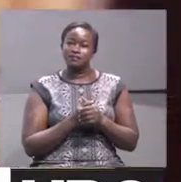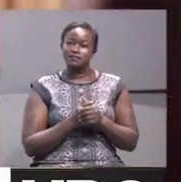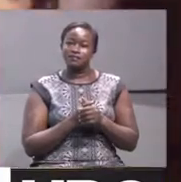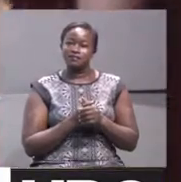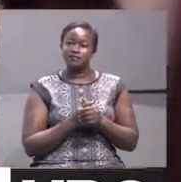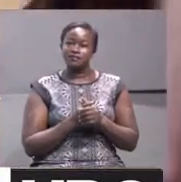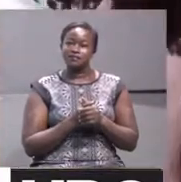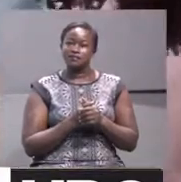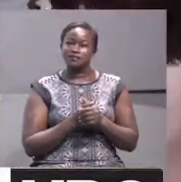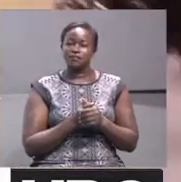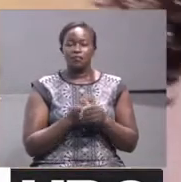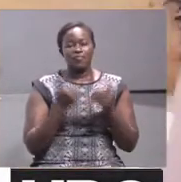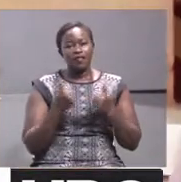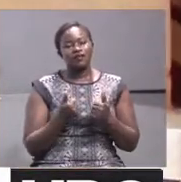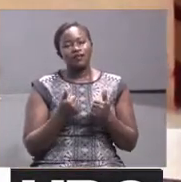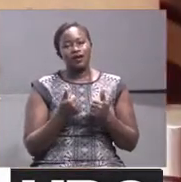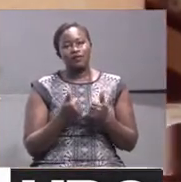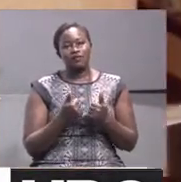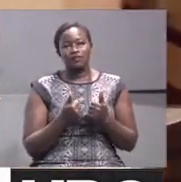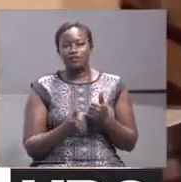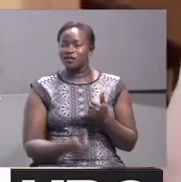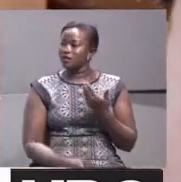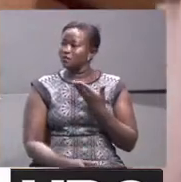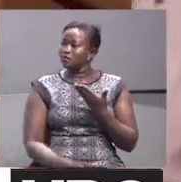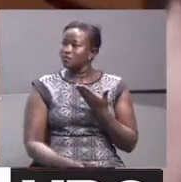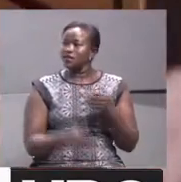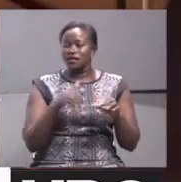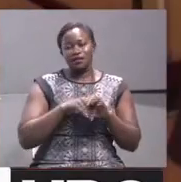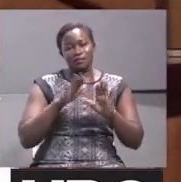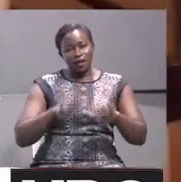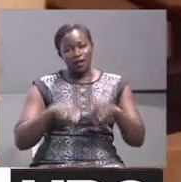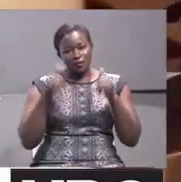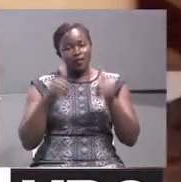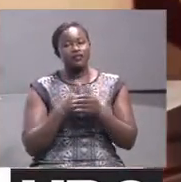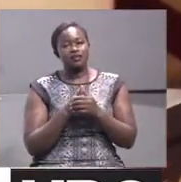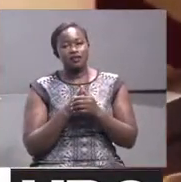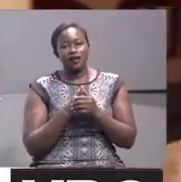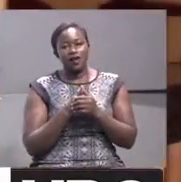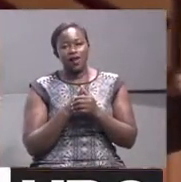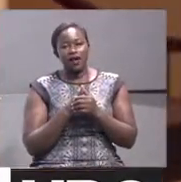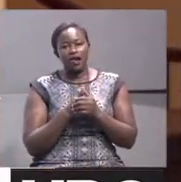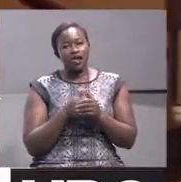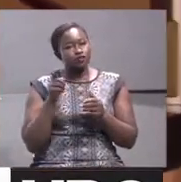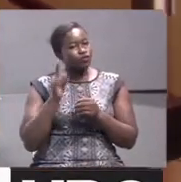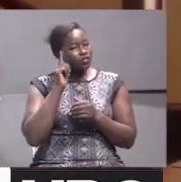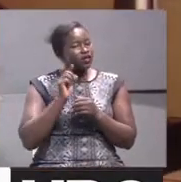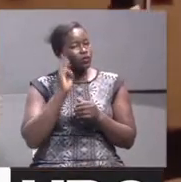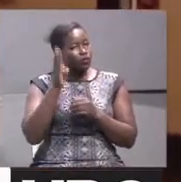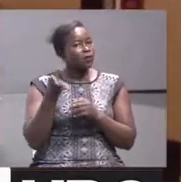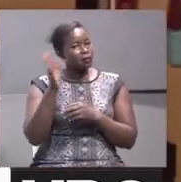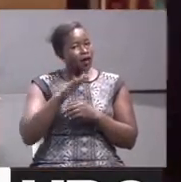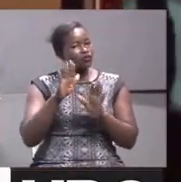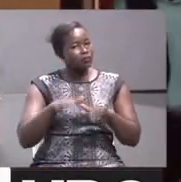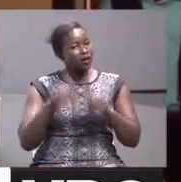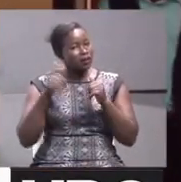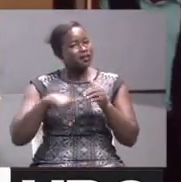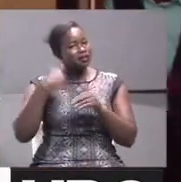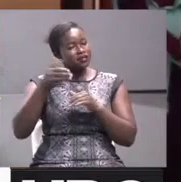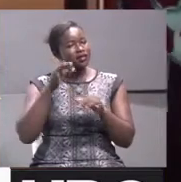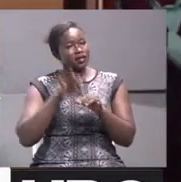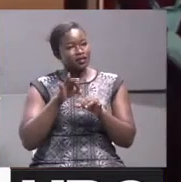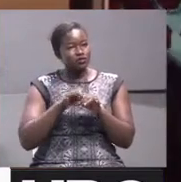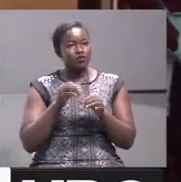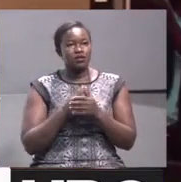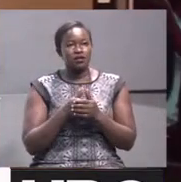nothing so new in Parliament here, I think. I've been here before. Do we see you come back to Parliament in the next election? No, I'm not going to consider the next election. I'll be